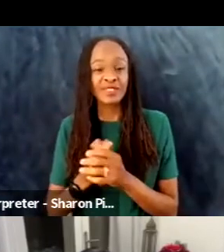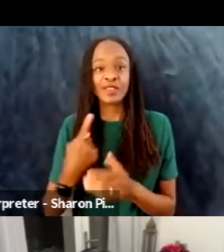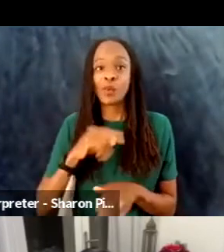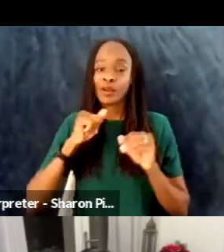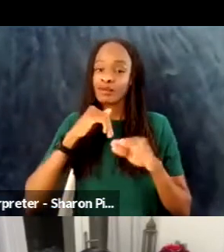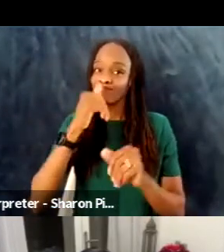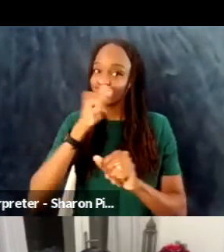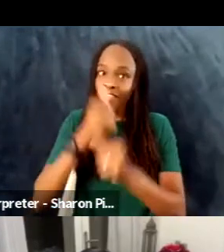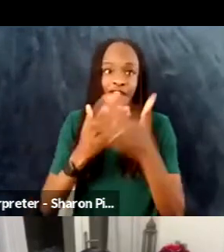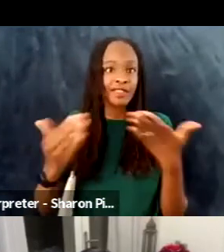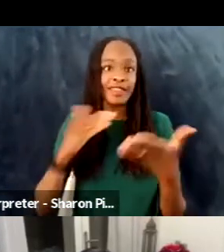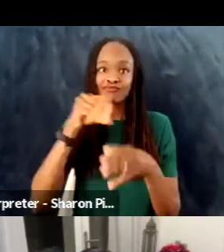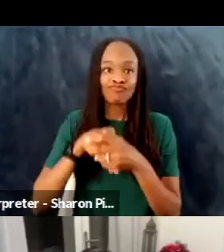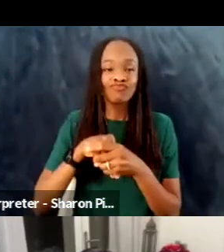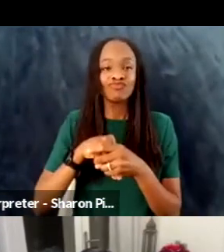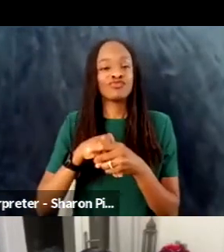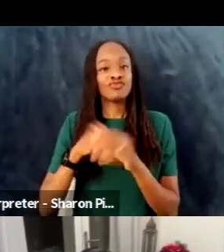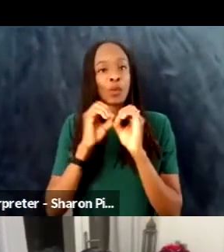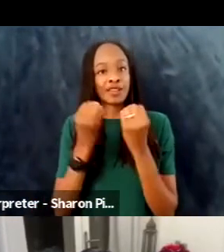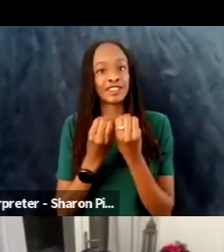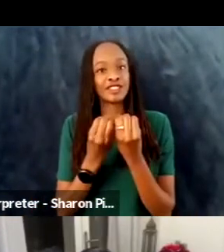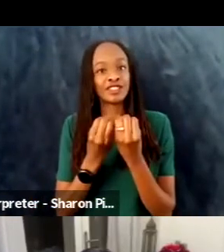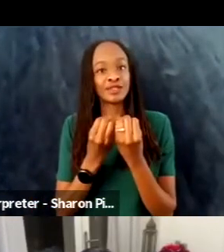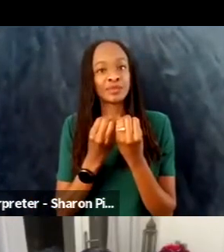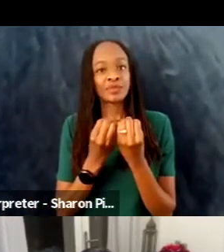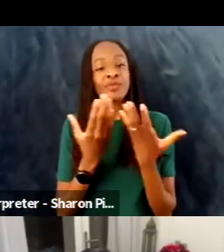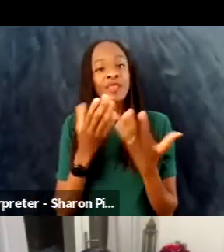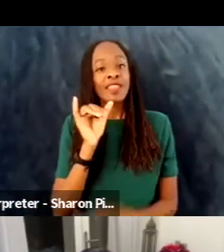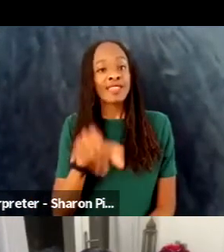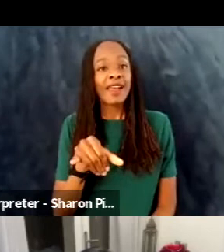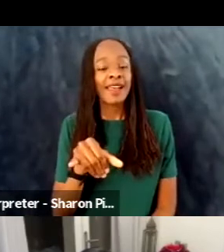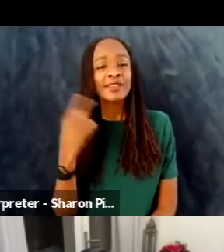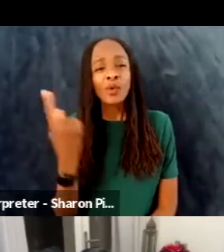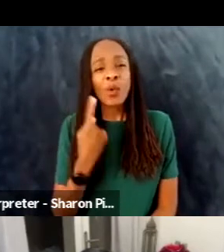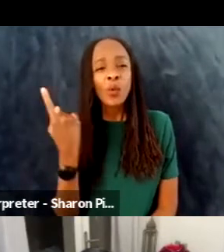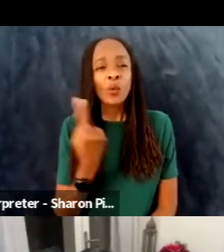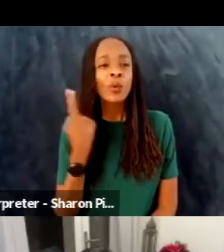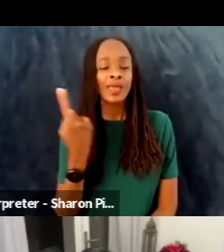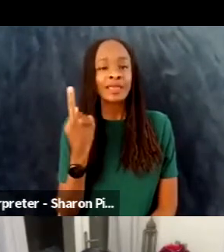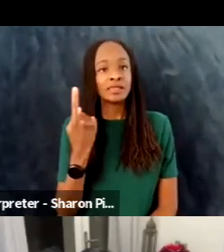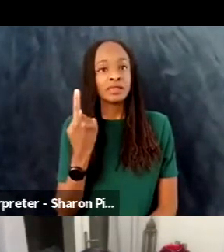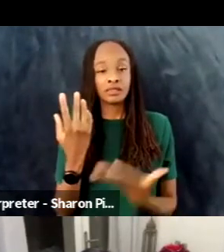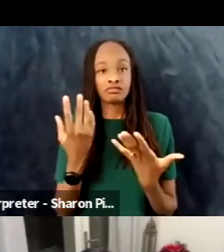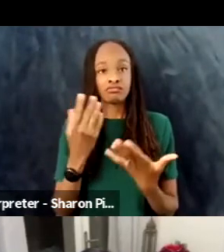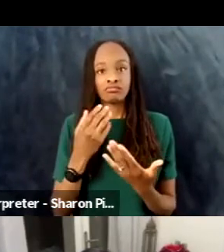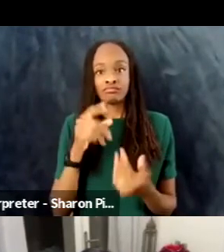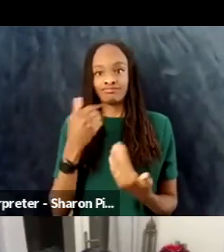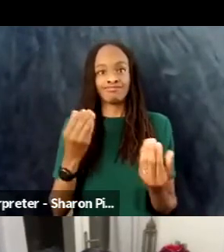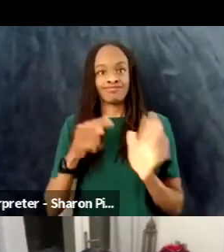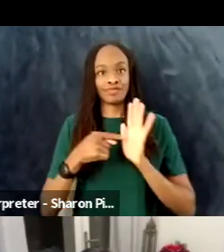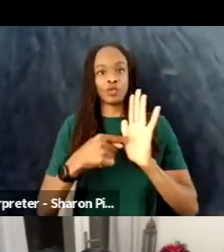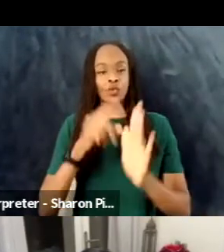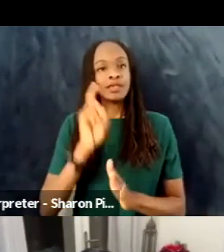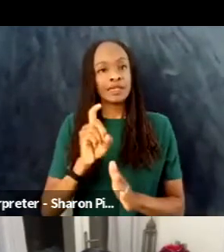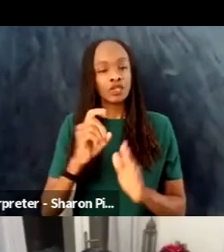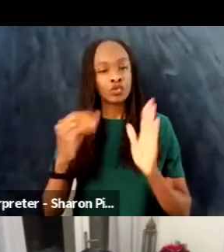encompassing, very inclusive organization, which has always felt the need to address the diversity and